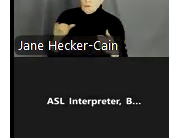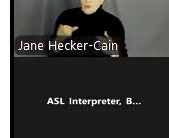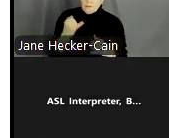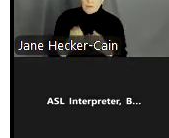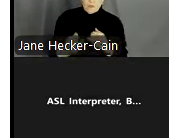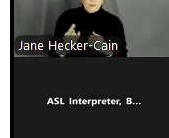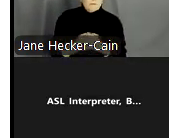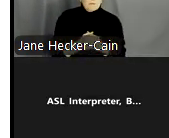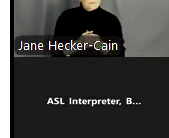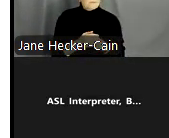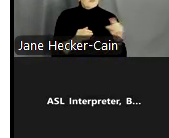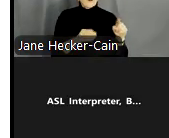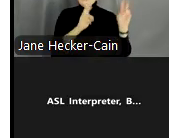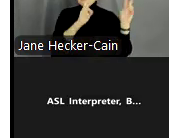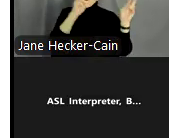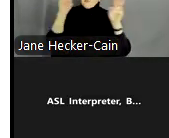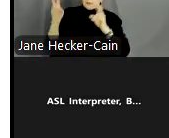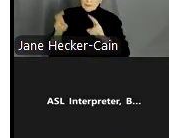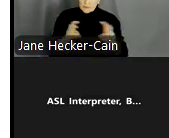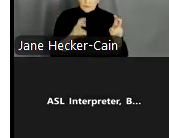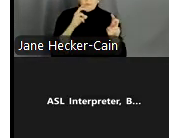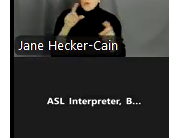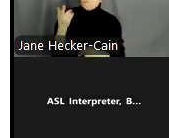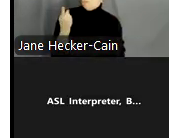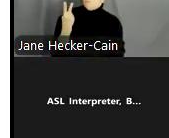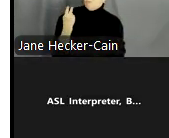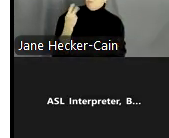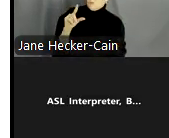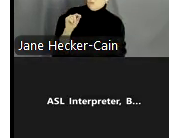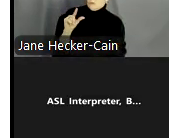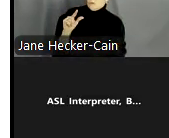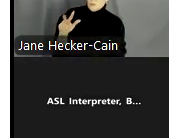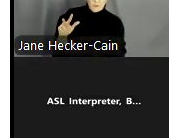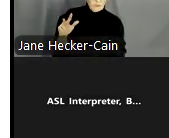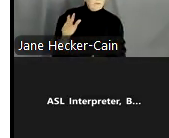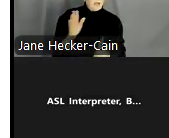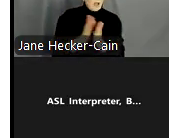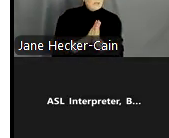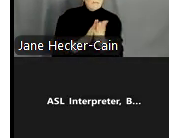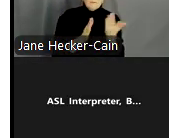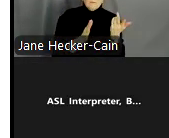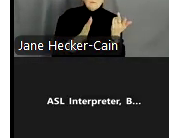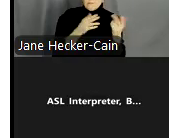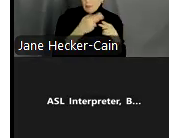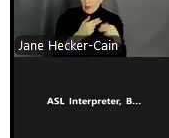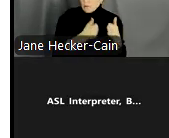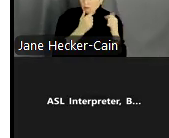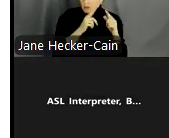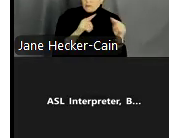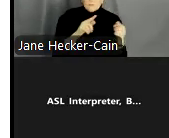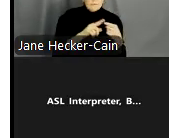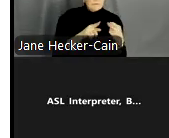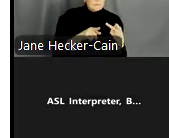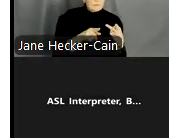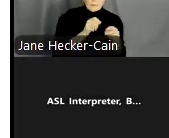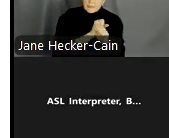And here are our survey topics for the 2023 survey. So we ask demographic questions, then we ask about safety and